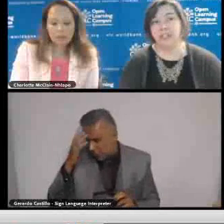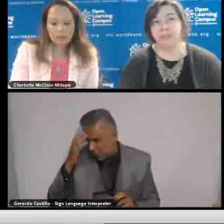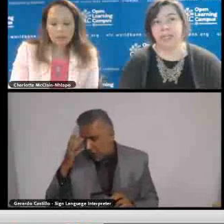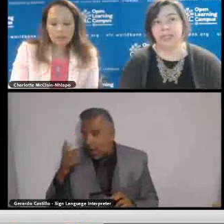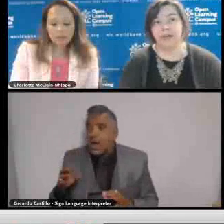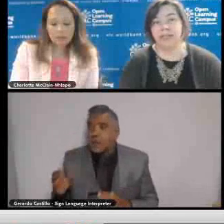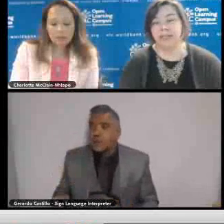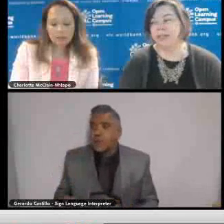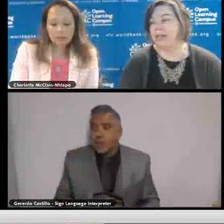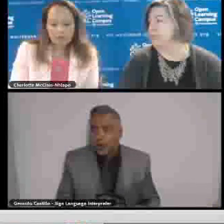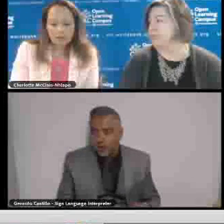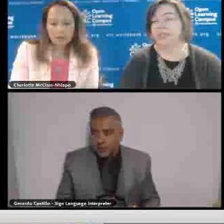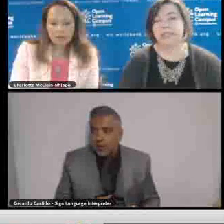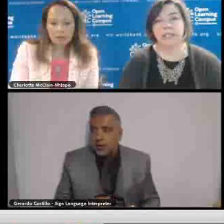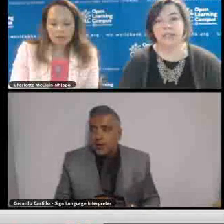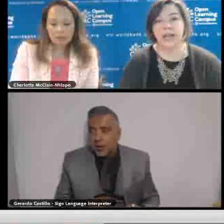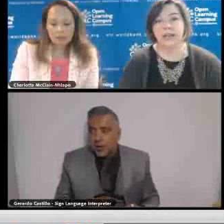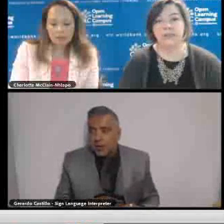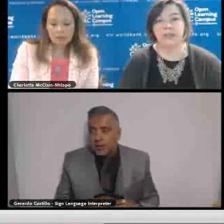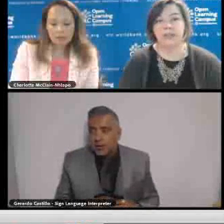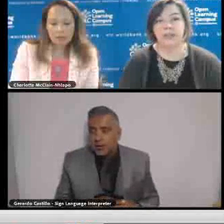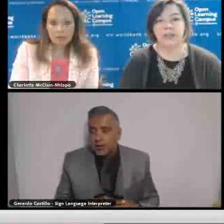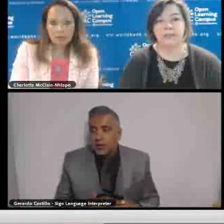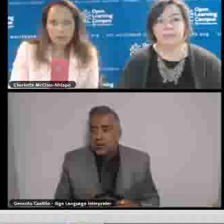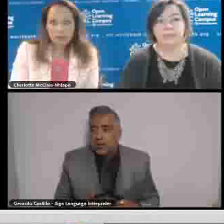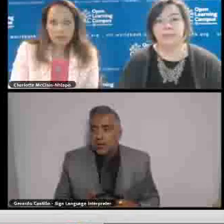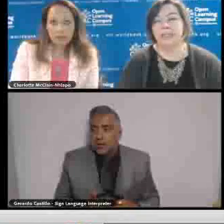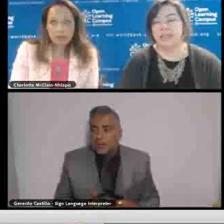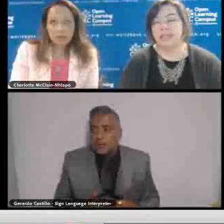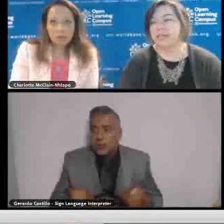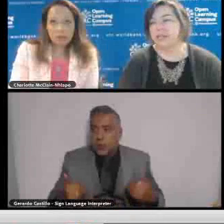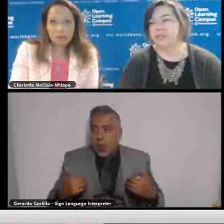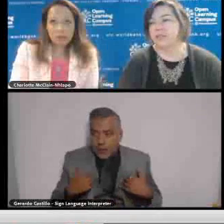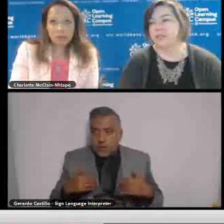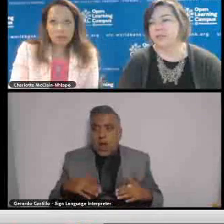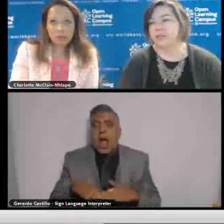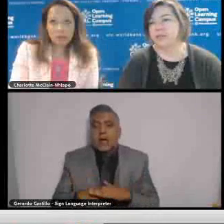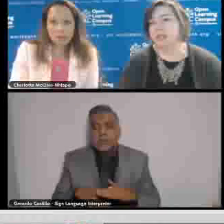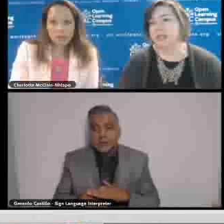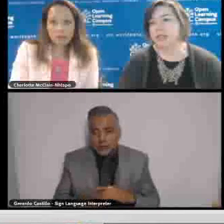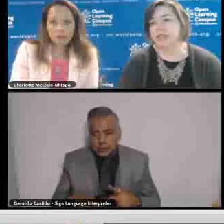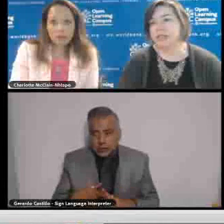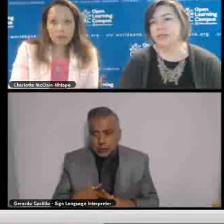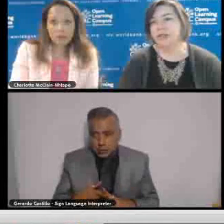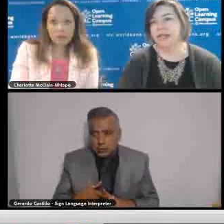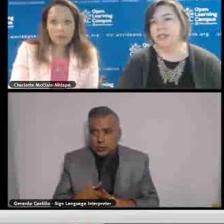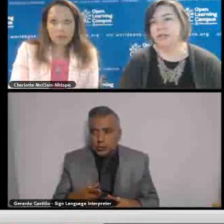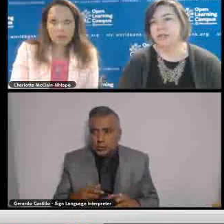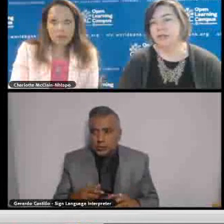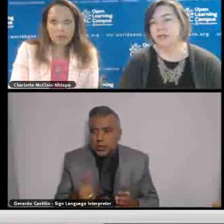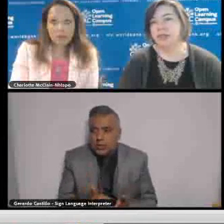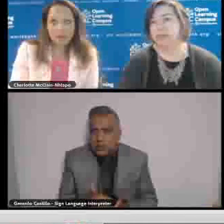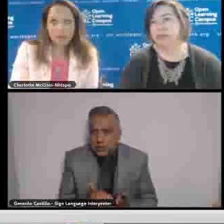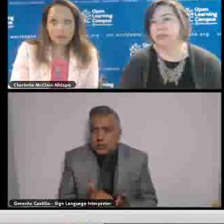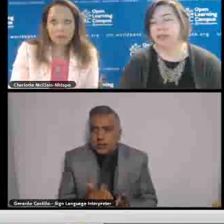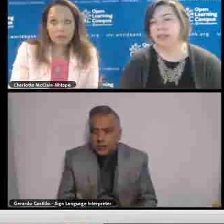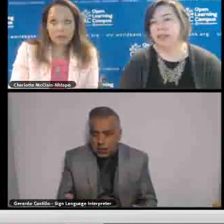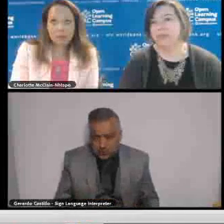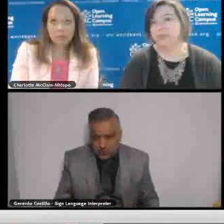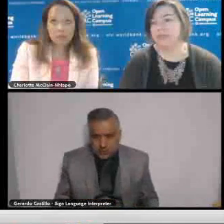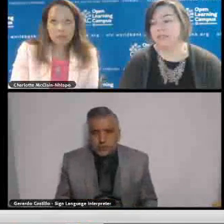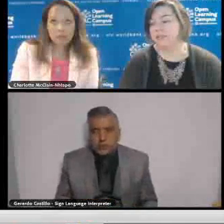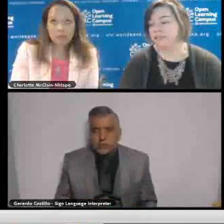plans, right? And again, as Charlotte said, to have immediate access to the assistive devices or equipment that people may need to